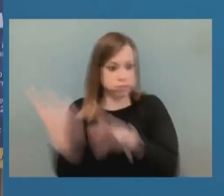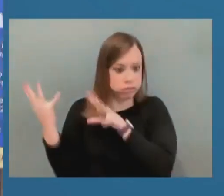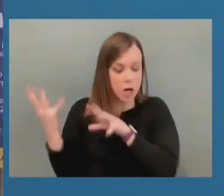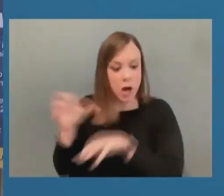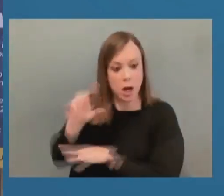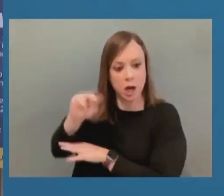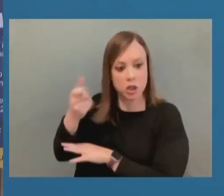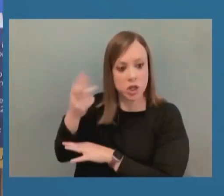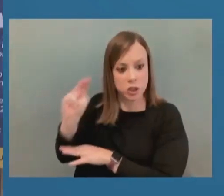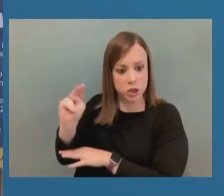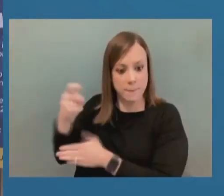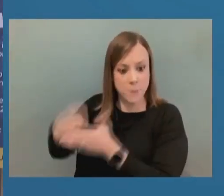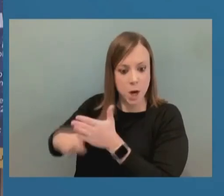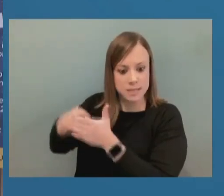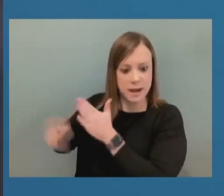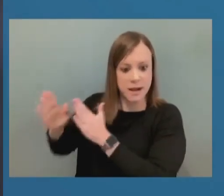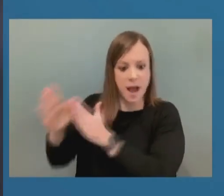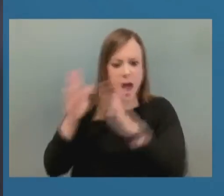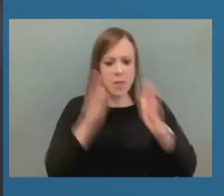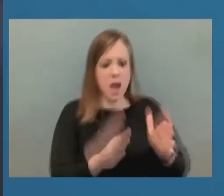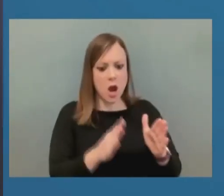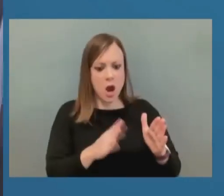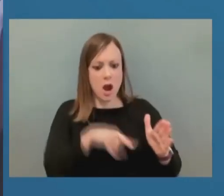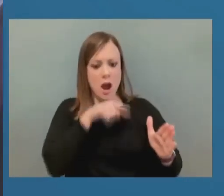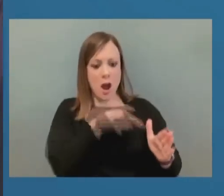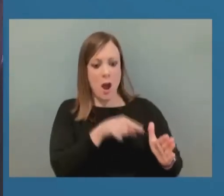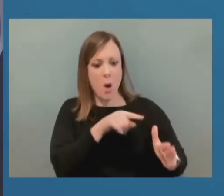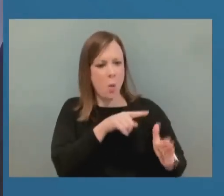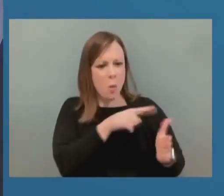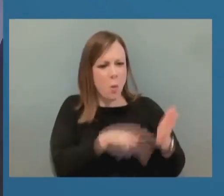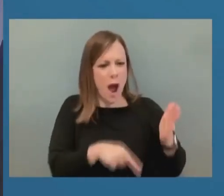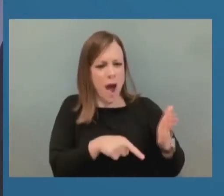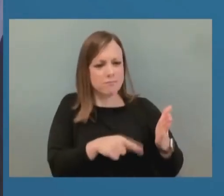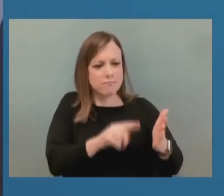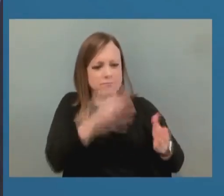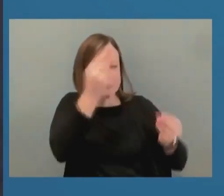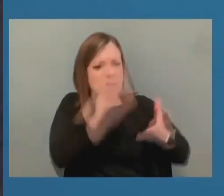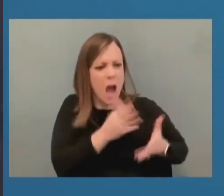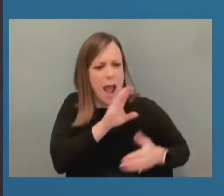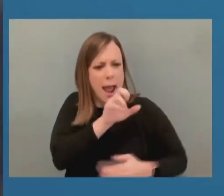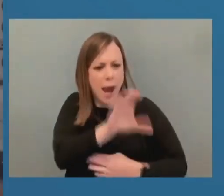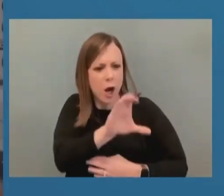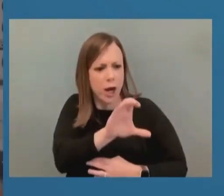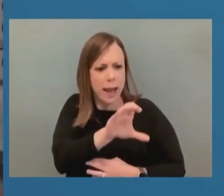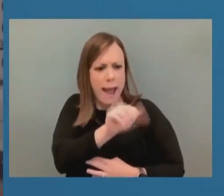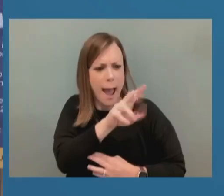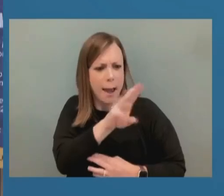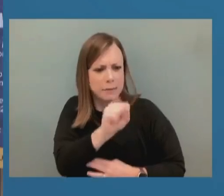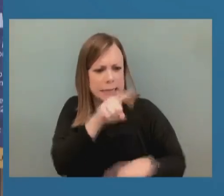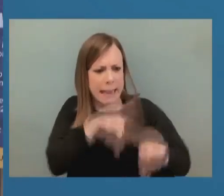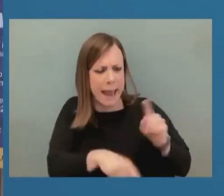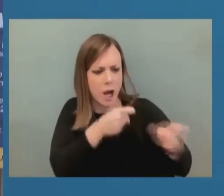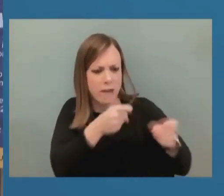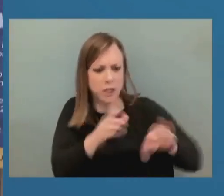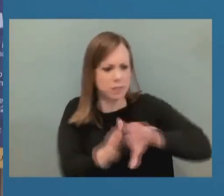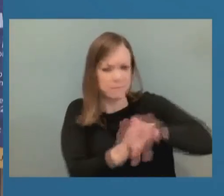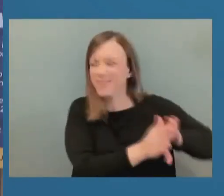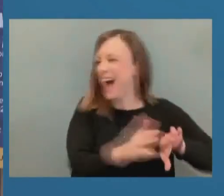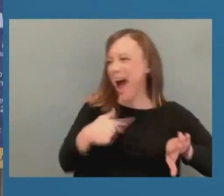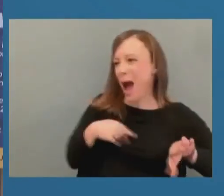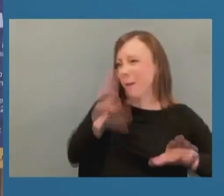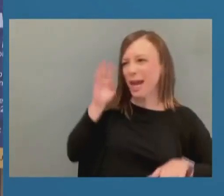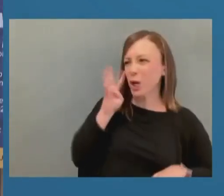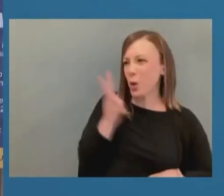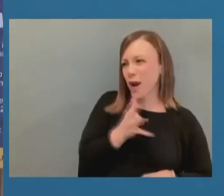to govern New York City? I'm ignoring the second part of the question because I said that's another day. But No, we have no contingency plan. And as